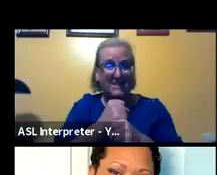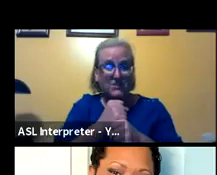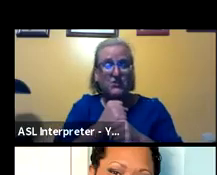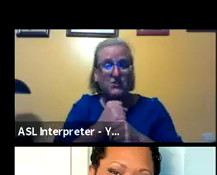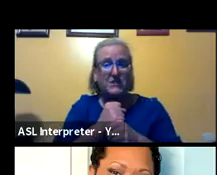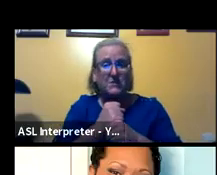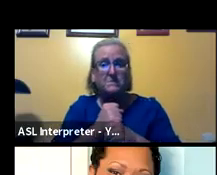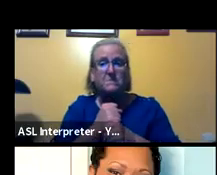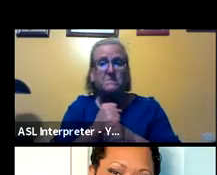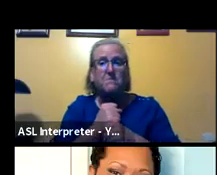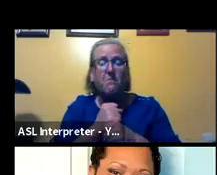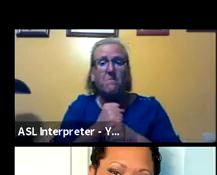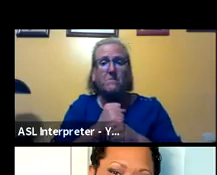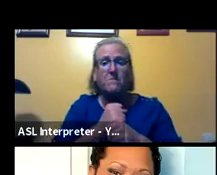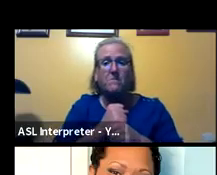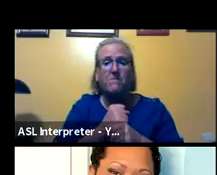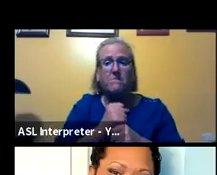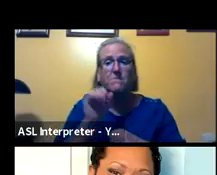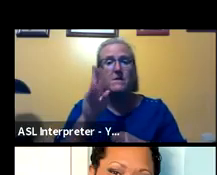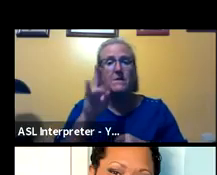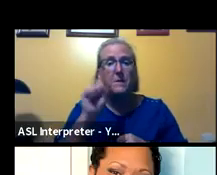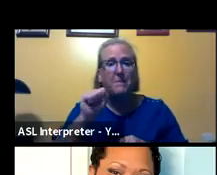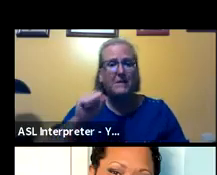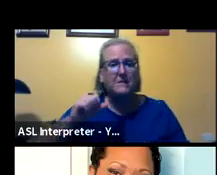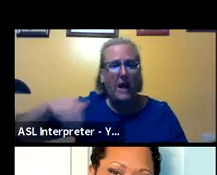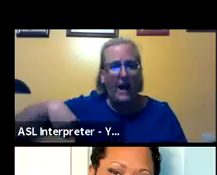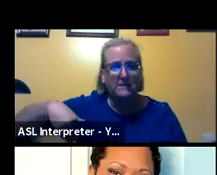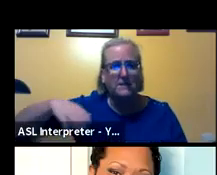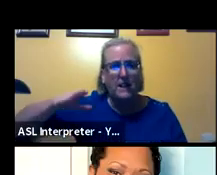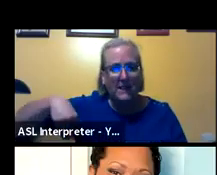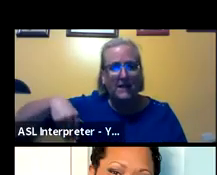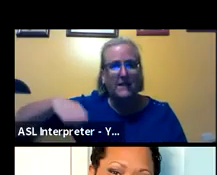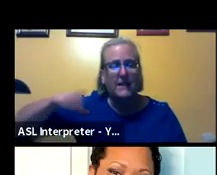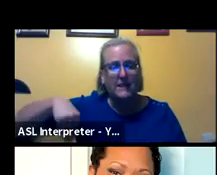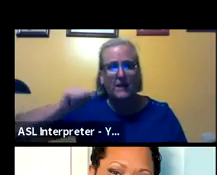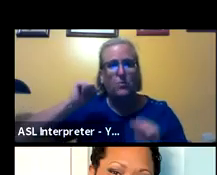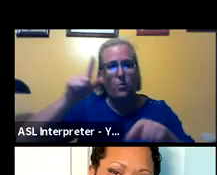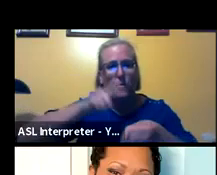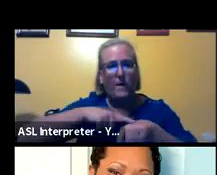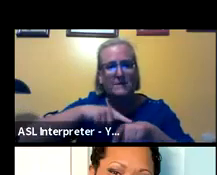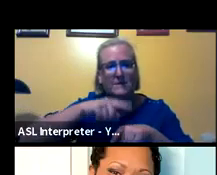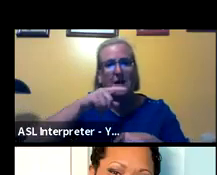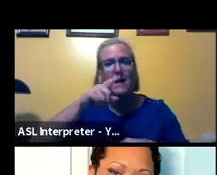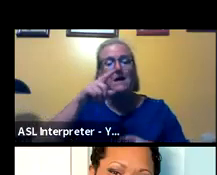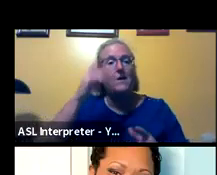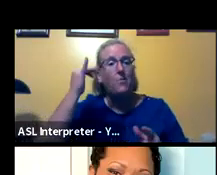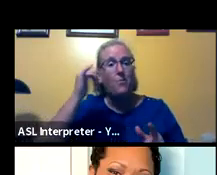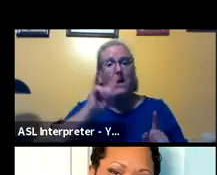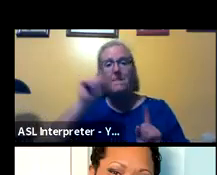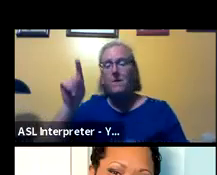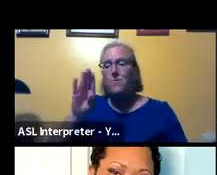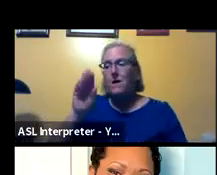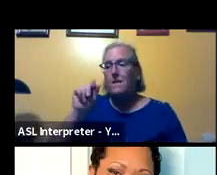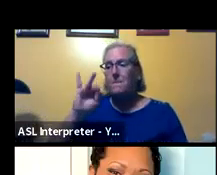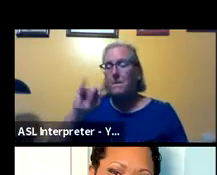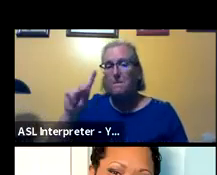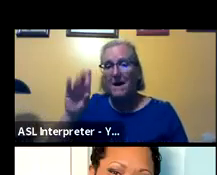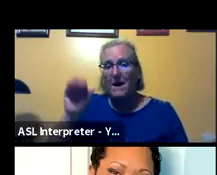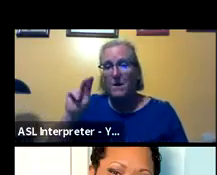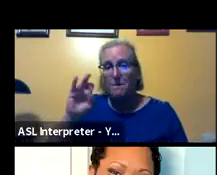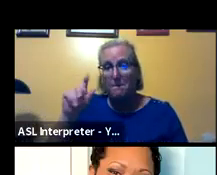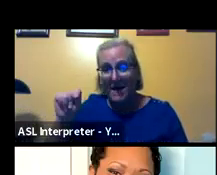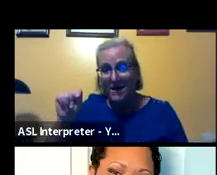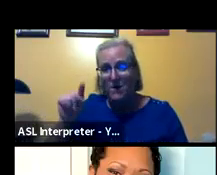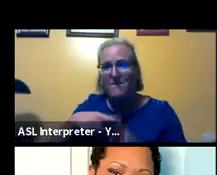that the buses were late consistently because they would do the Bayard Bancroft run and the Stubbs students had